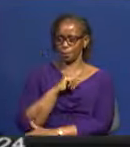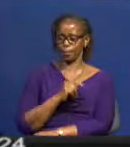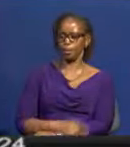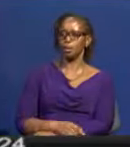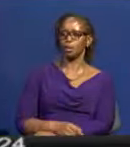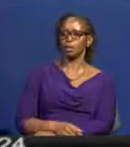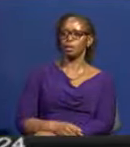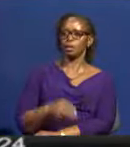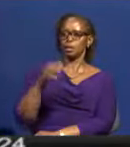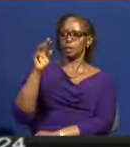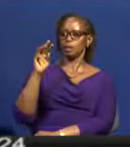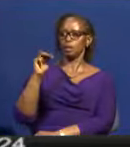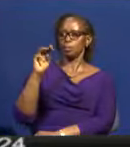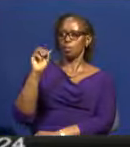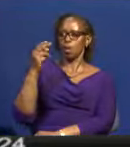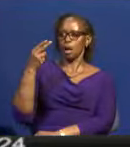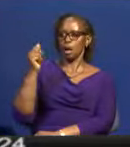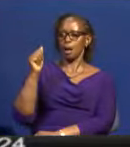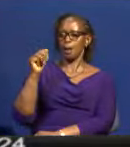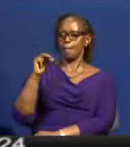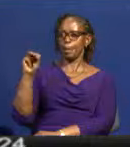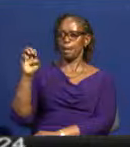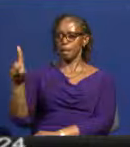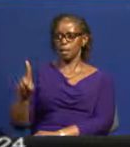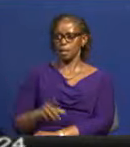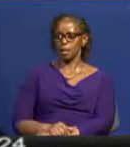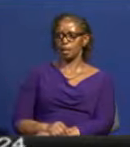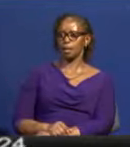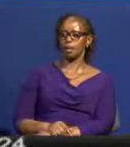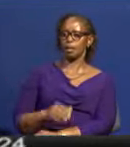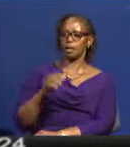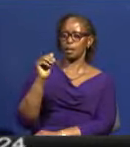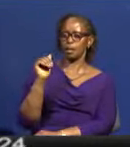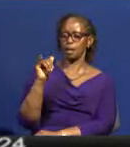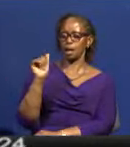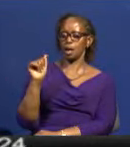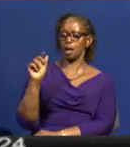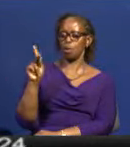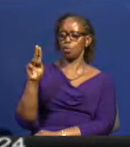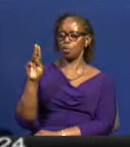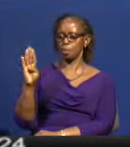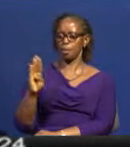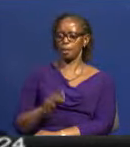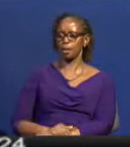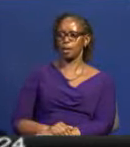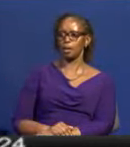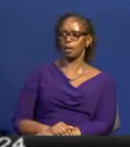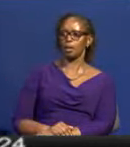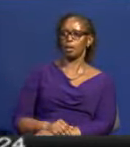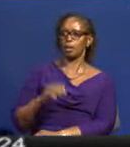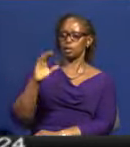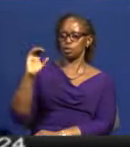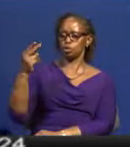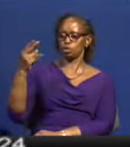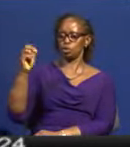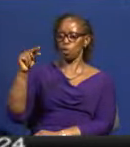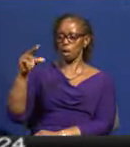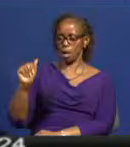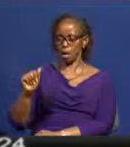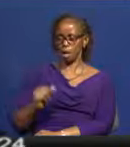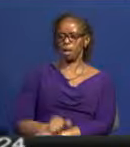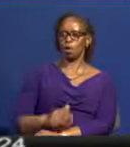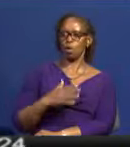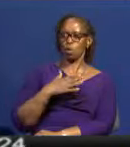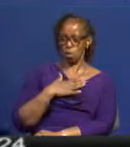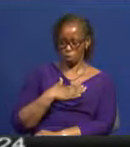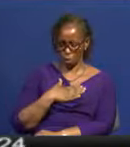Honorable Mohamed Abdikadir, Honorable Yakub Ado, Honorable Richard Ken Chonga,